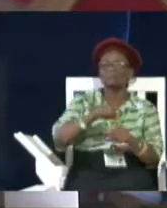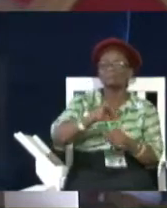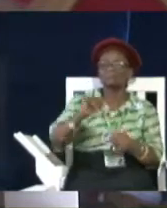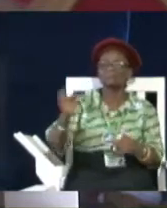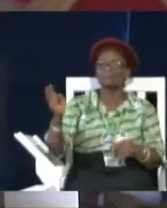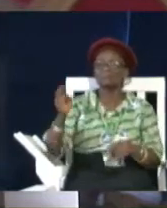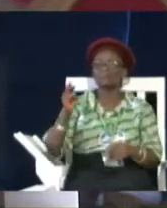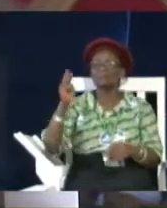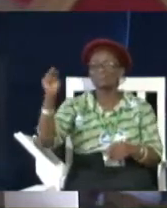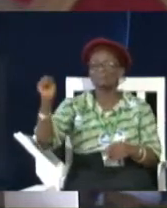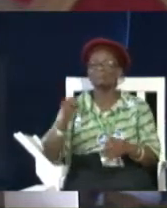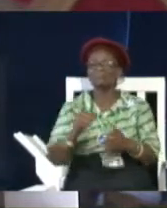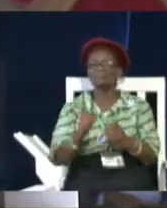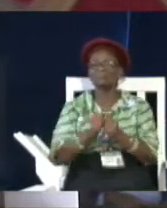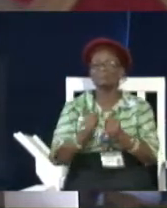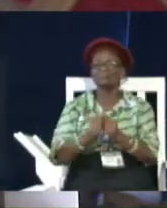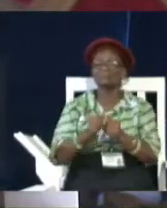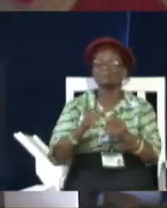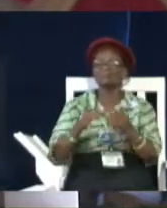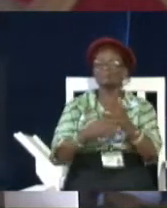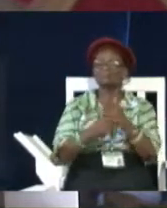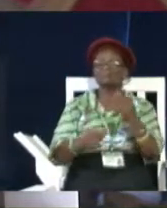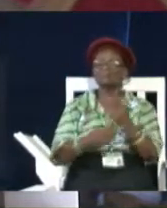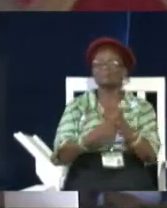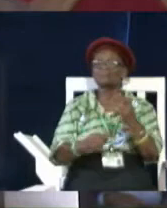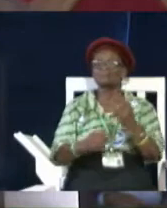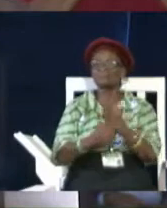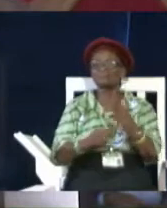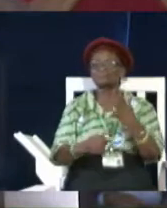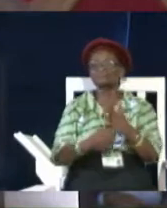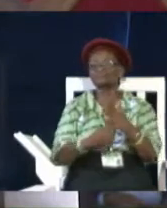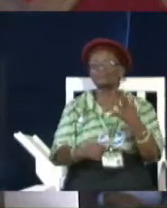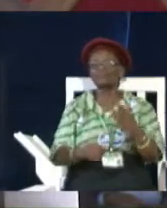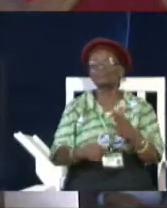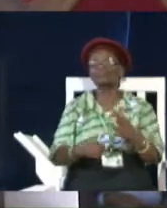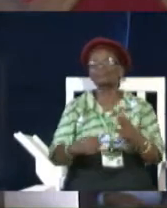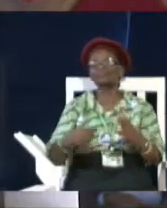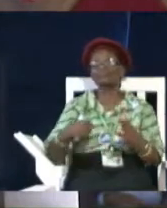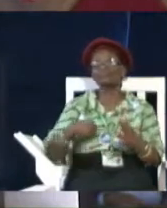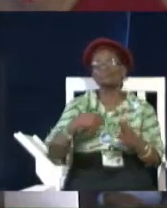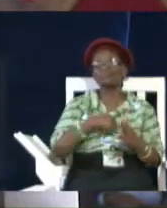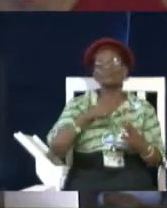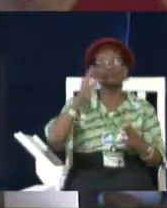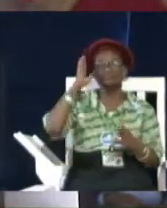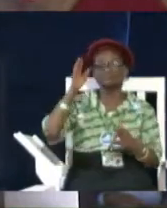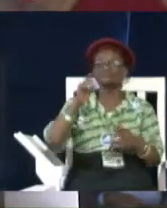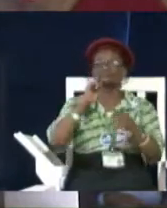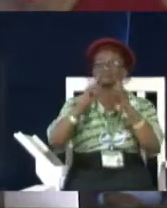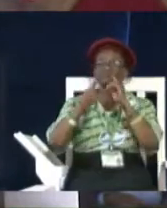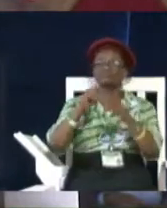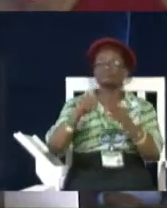oil. Oil for healing. We'll talk more about that tomorrow.